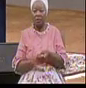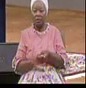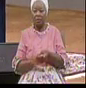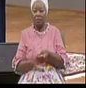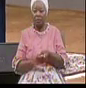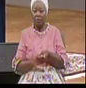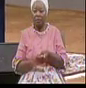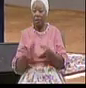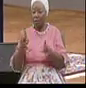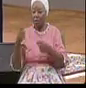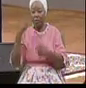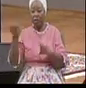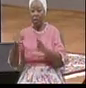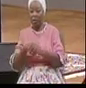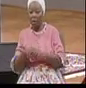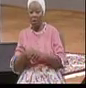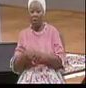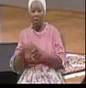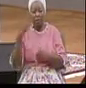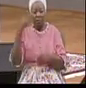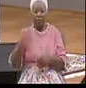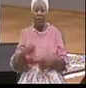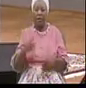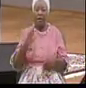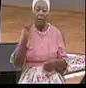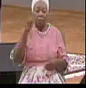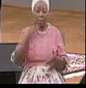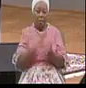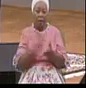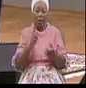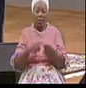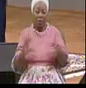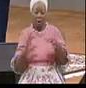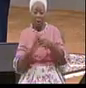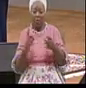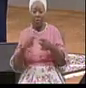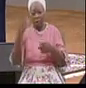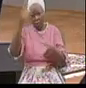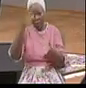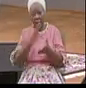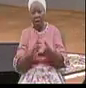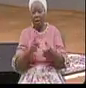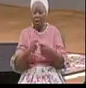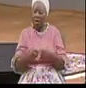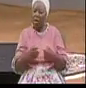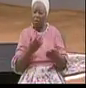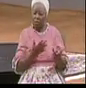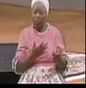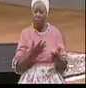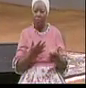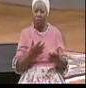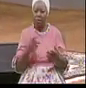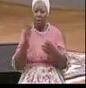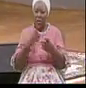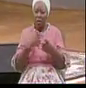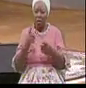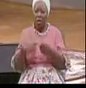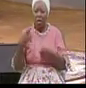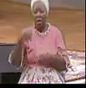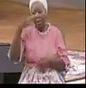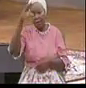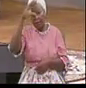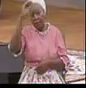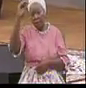bride to cleave to the bridegroom. And on the way, the